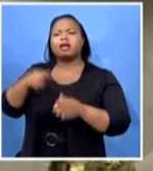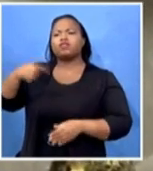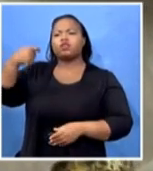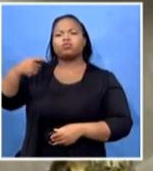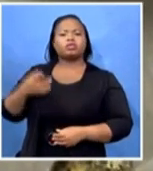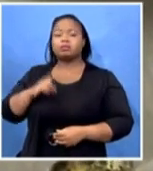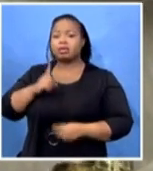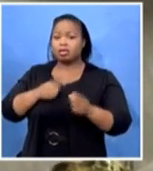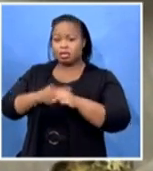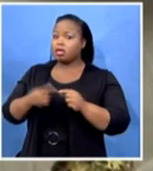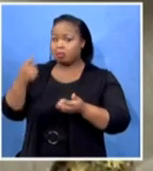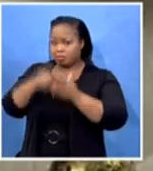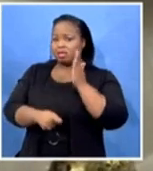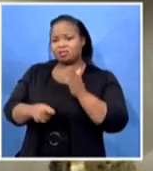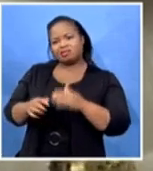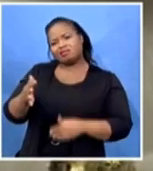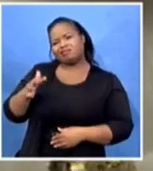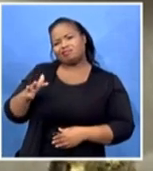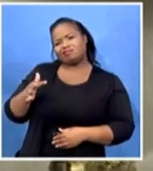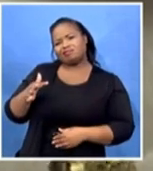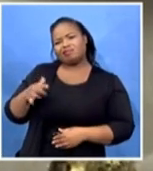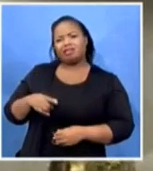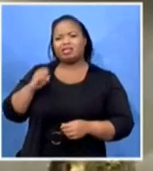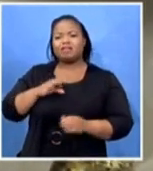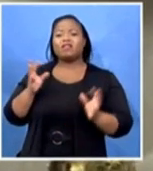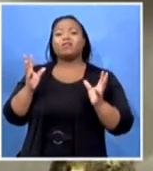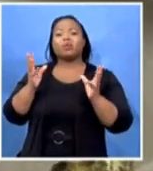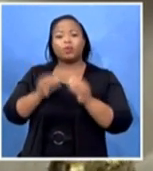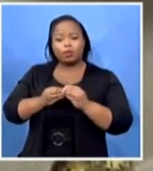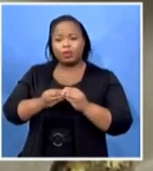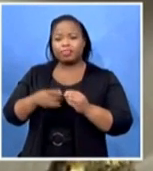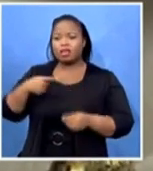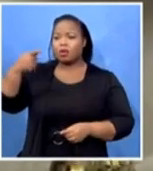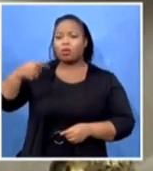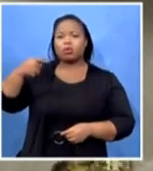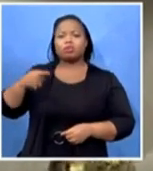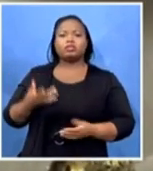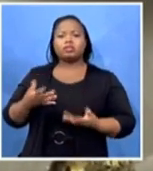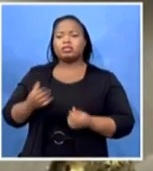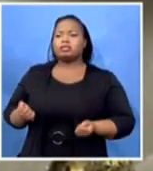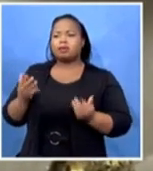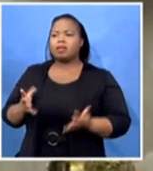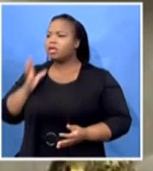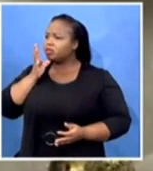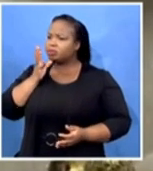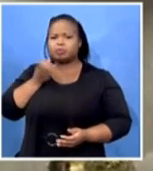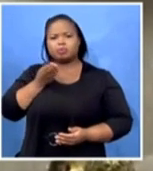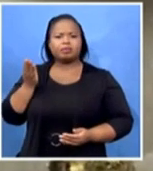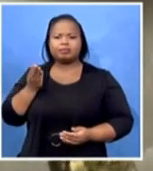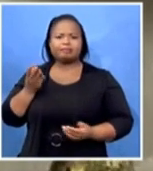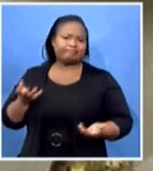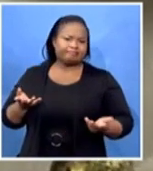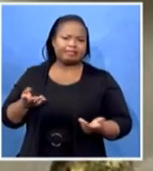enough if there are few buyers and there are more suppliers. And hence, the commercial farmers are in a